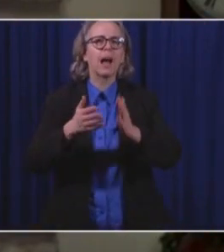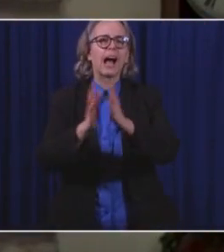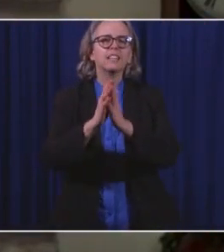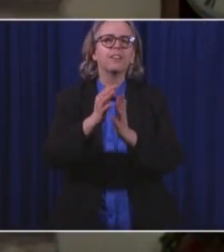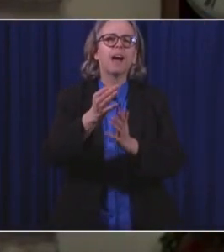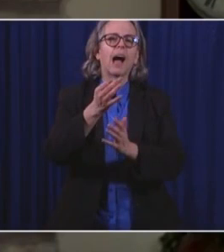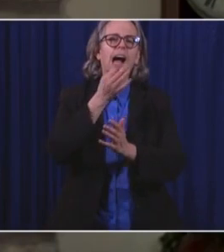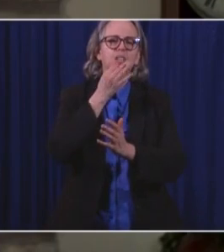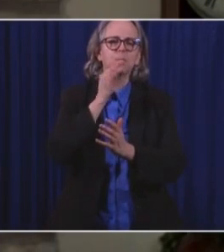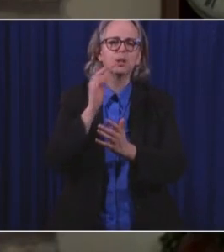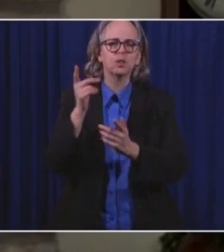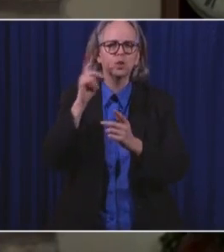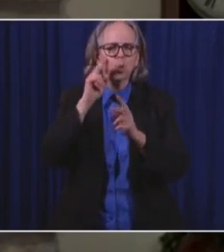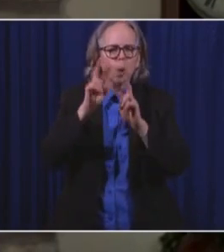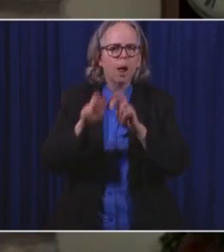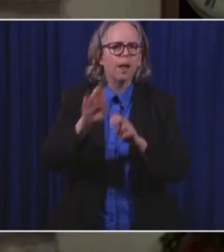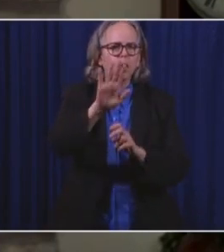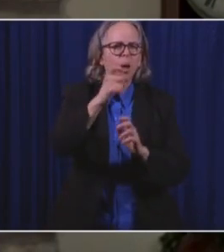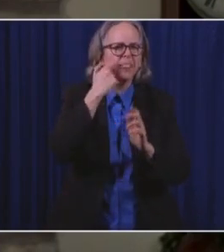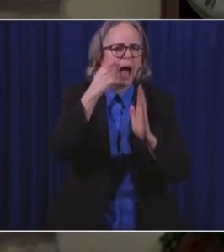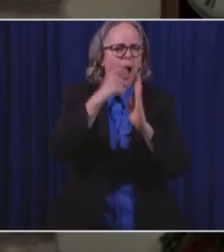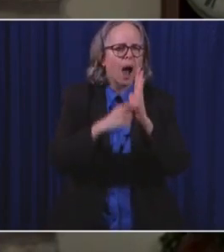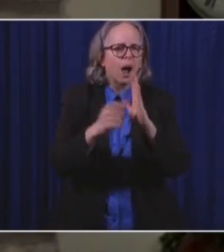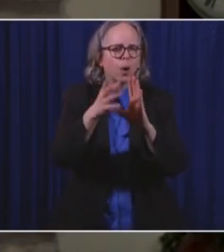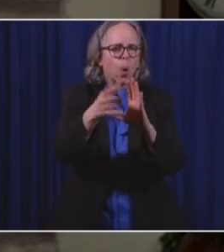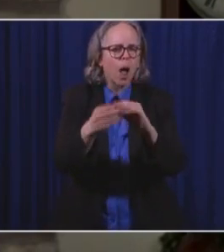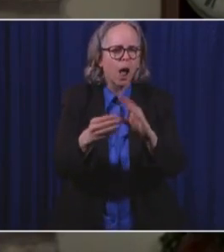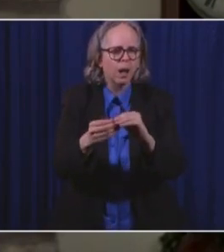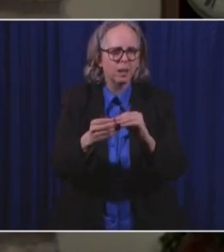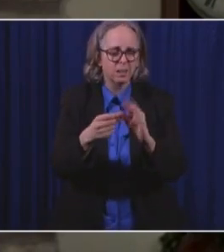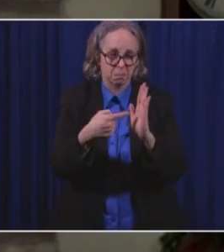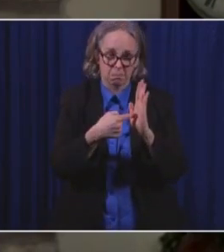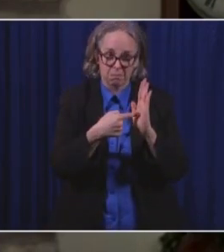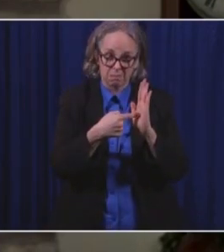not what the CDC's recommendations are today.